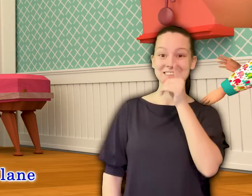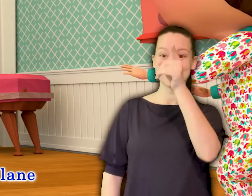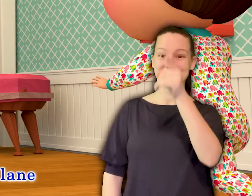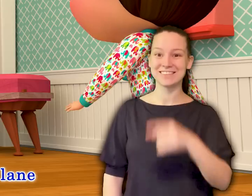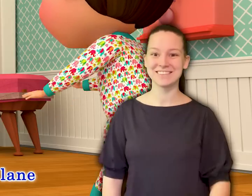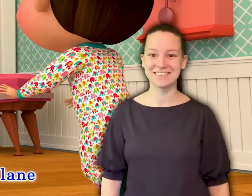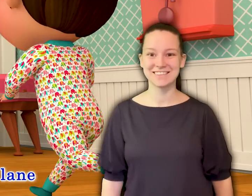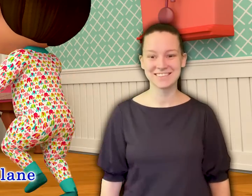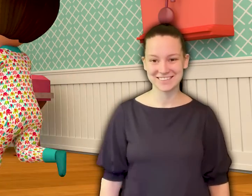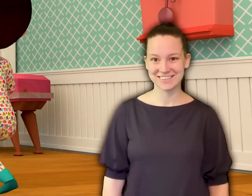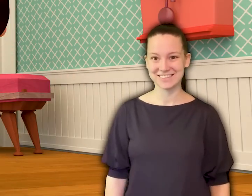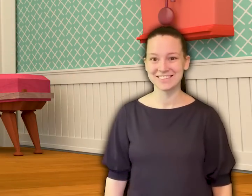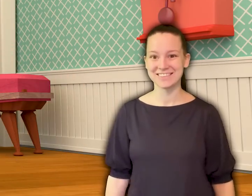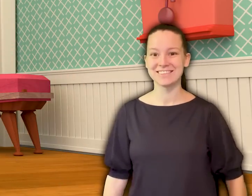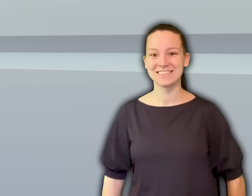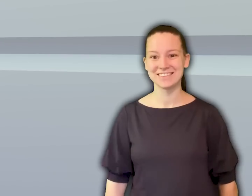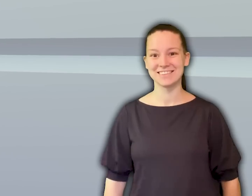lives down the